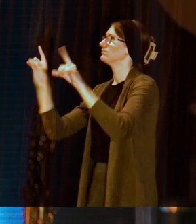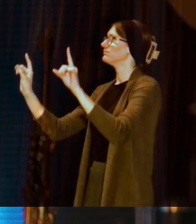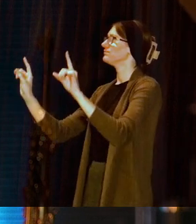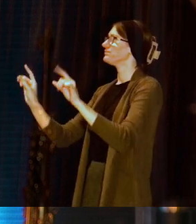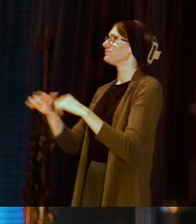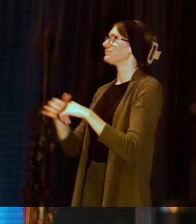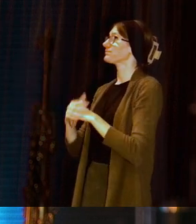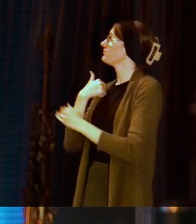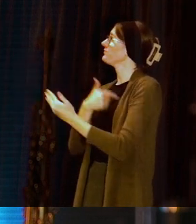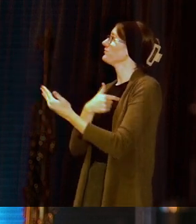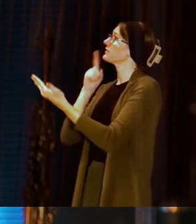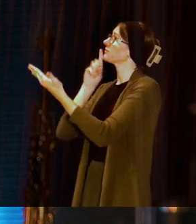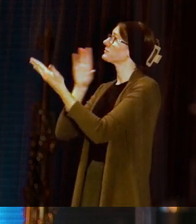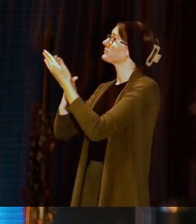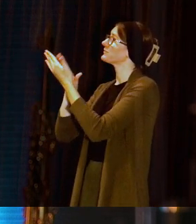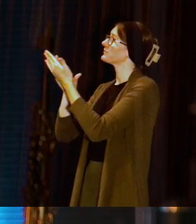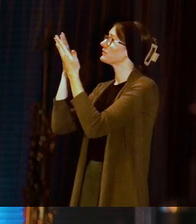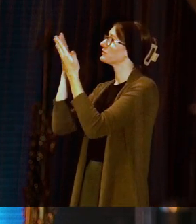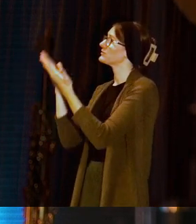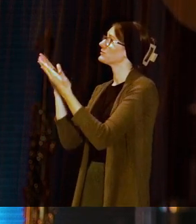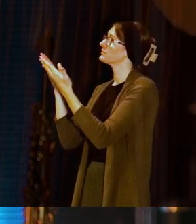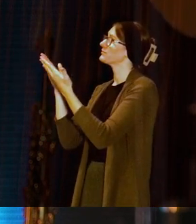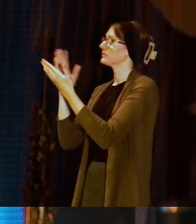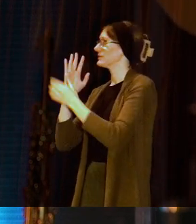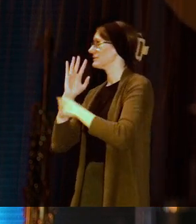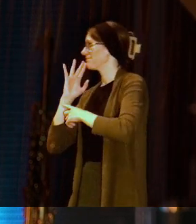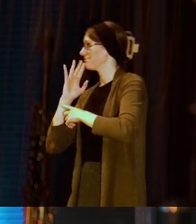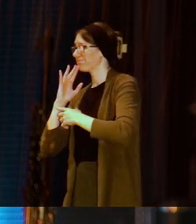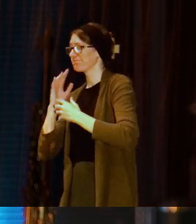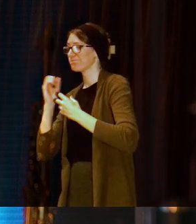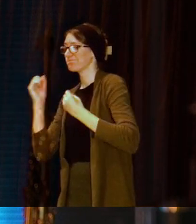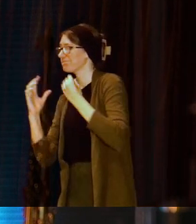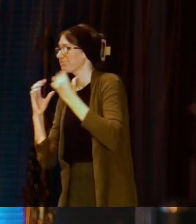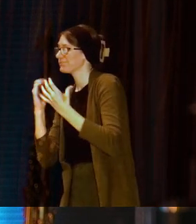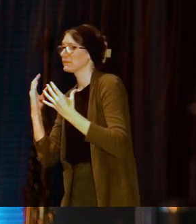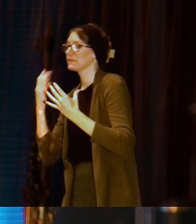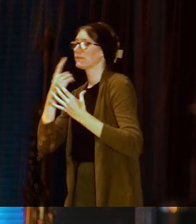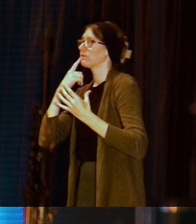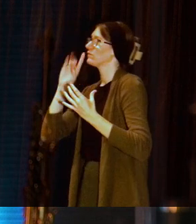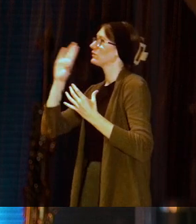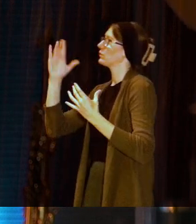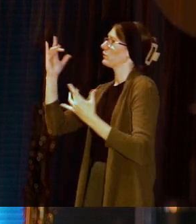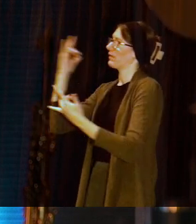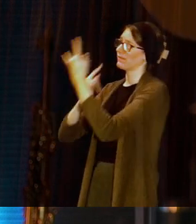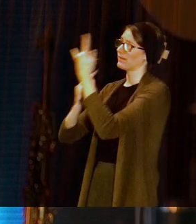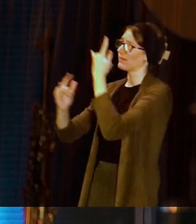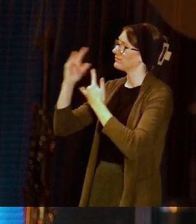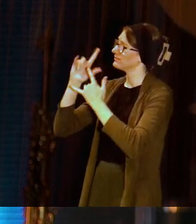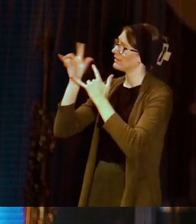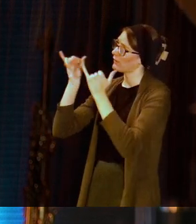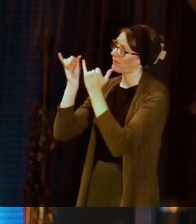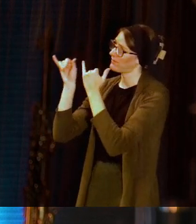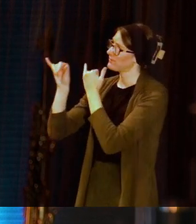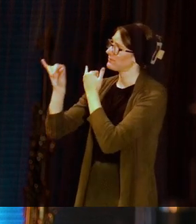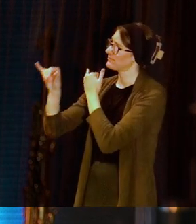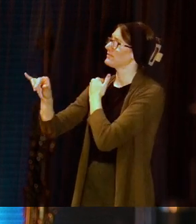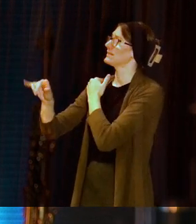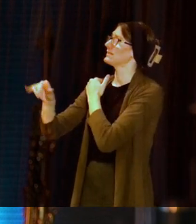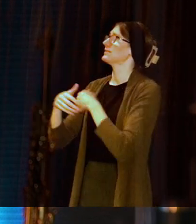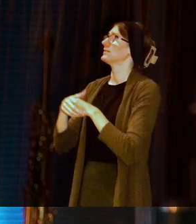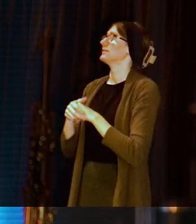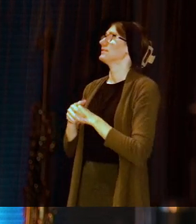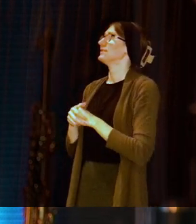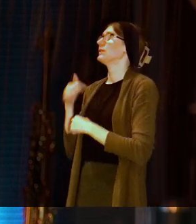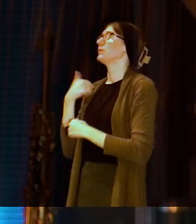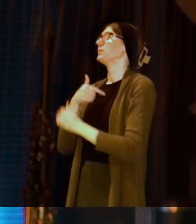Lord, we praise you with our lips, for your loving kindness is everlasting.